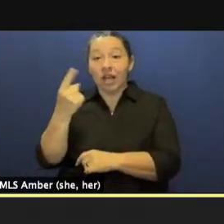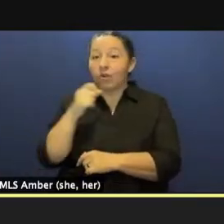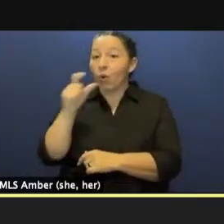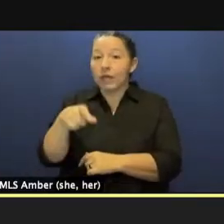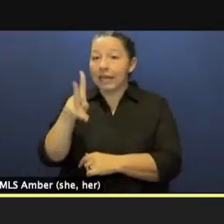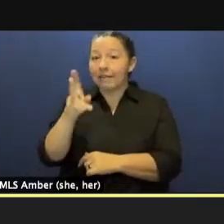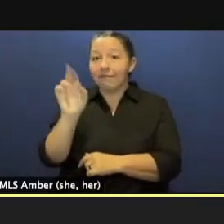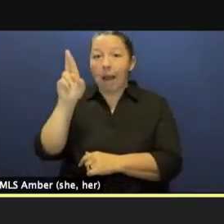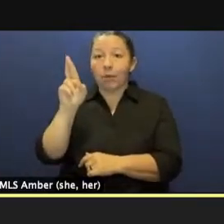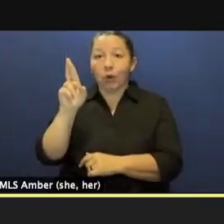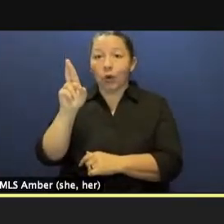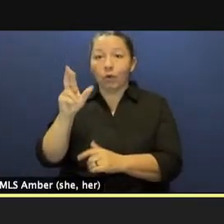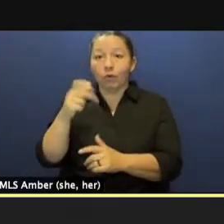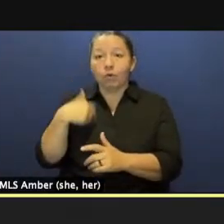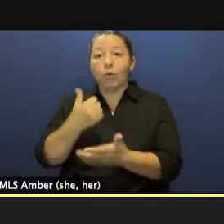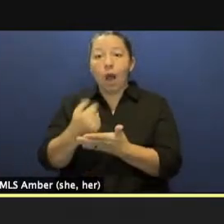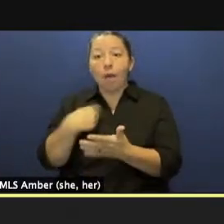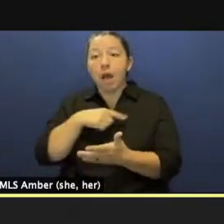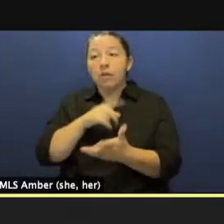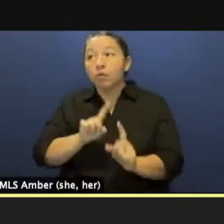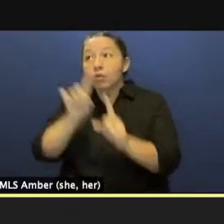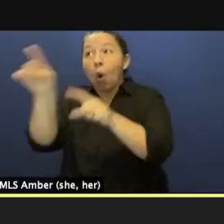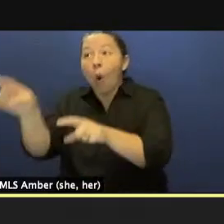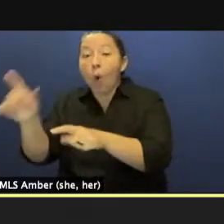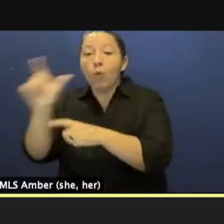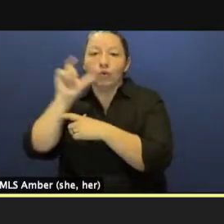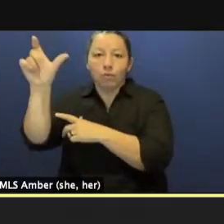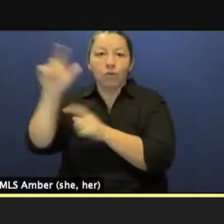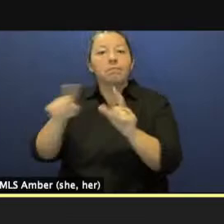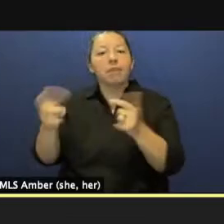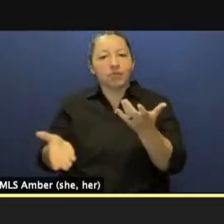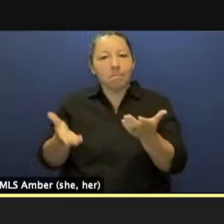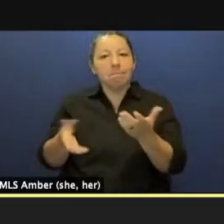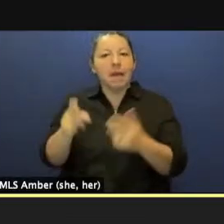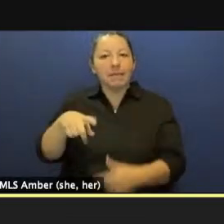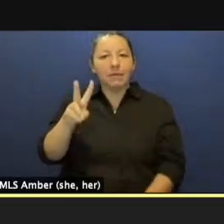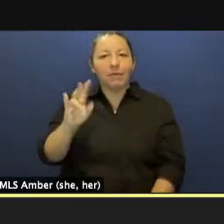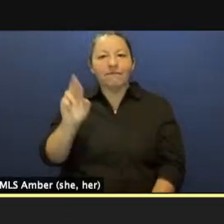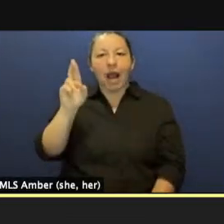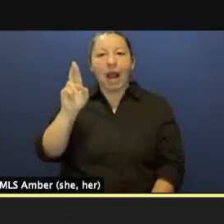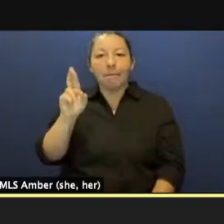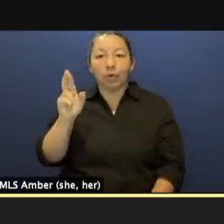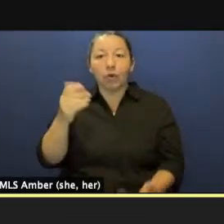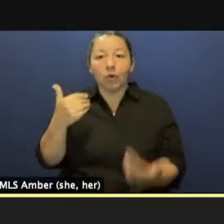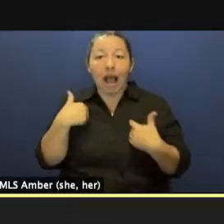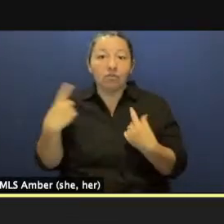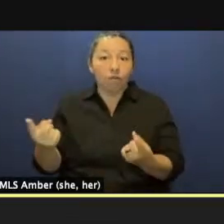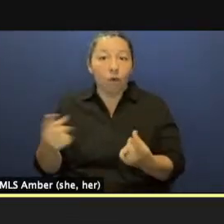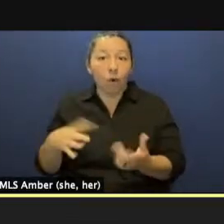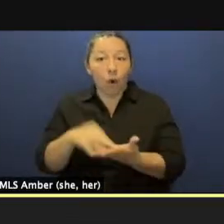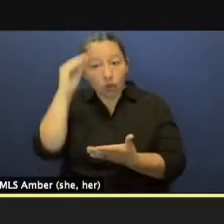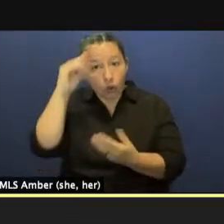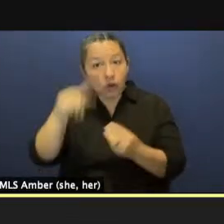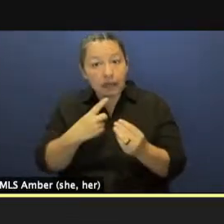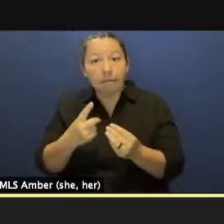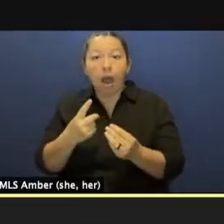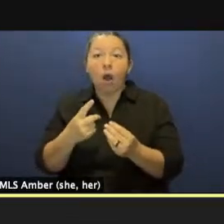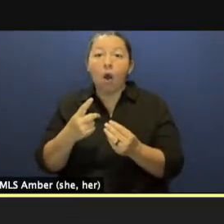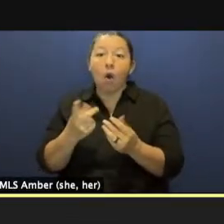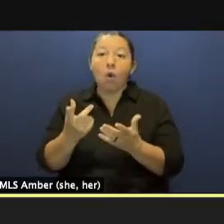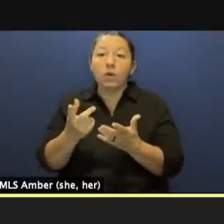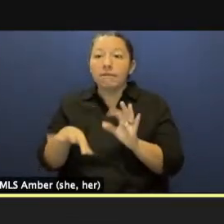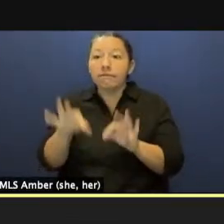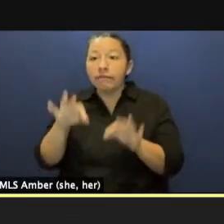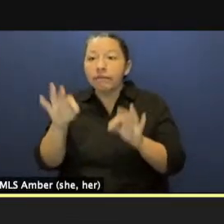moon, but you may need what Viper has to learn about in situ resources in order to be